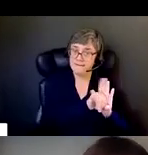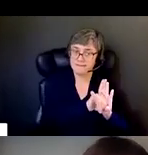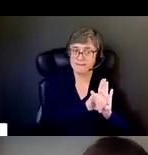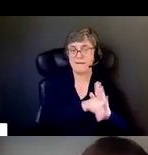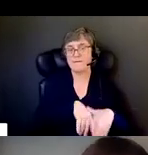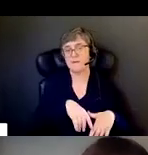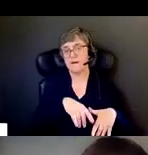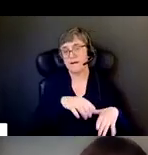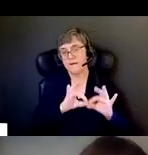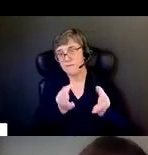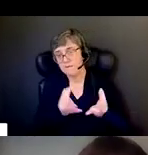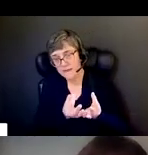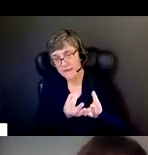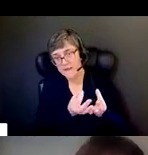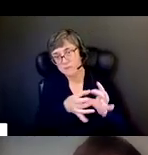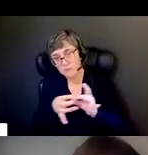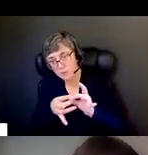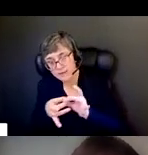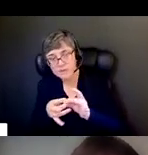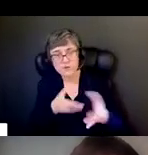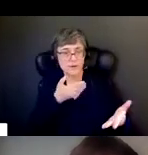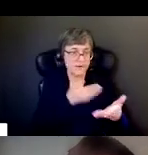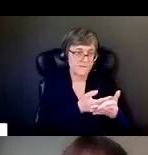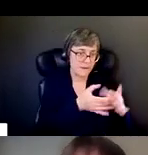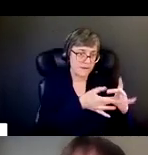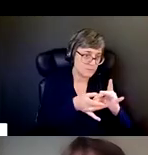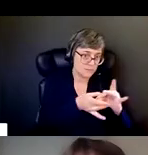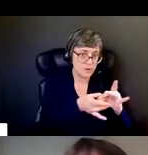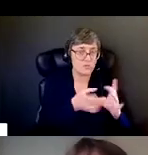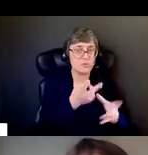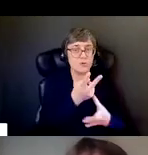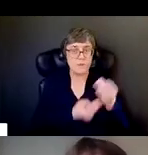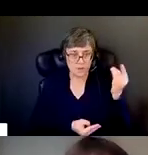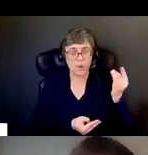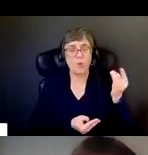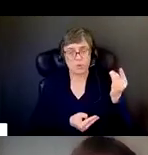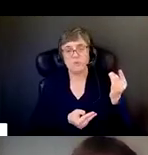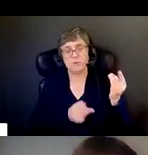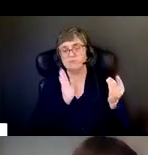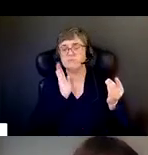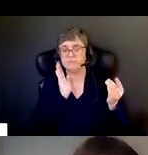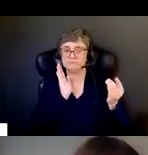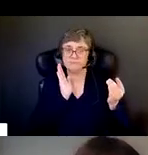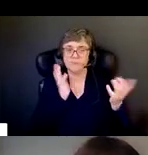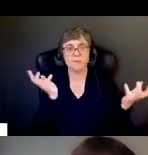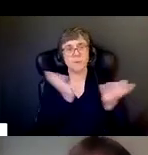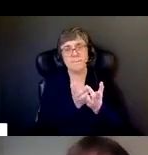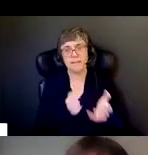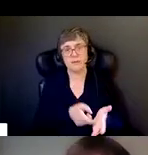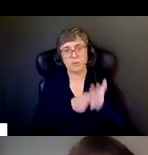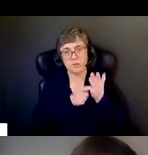partner relationships as meeting the criteria required for the criminal offense of coercive control in